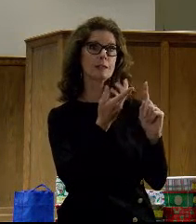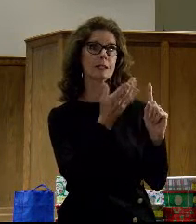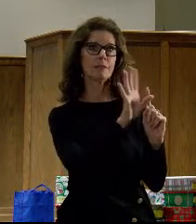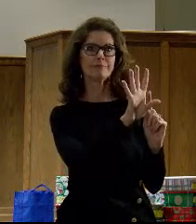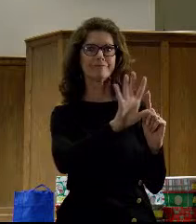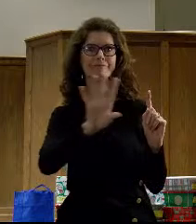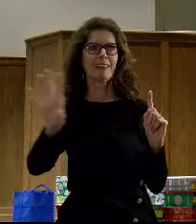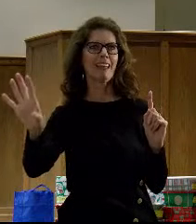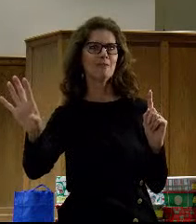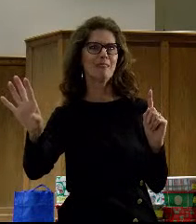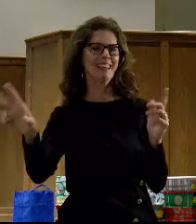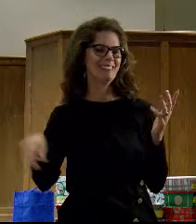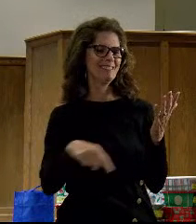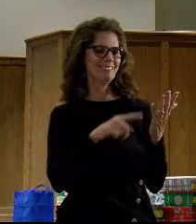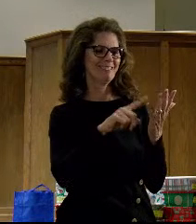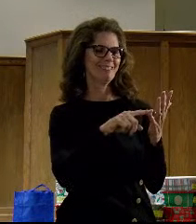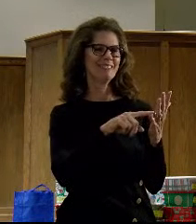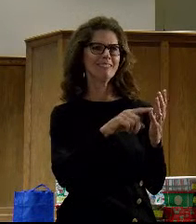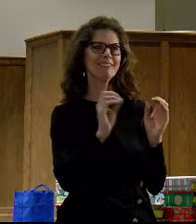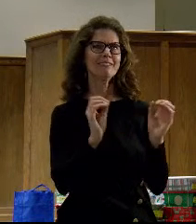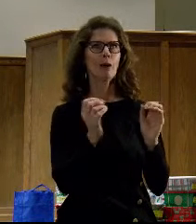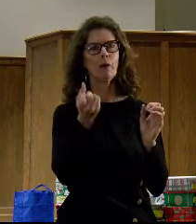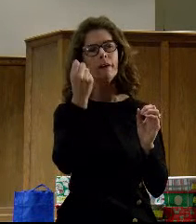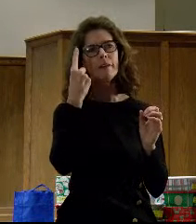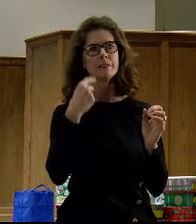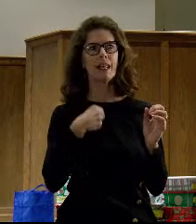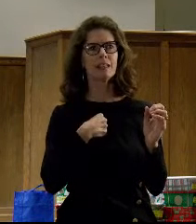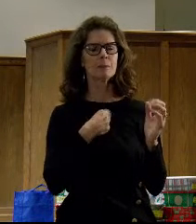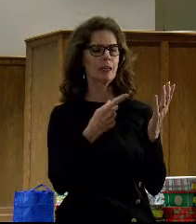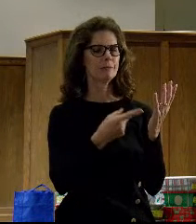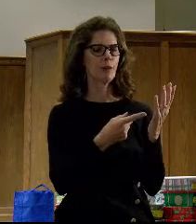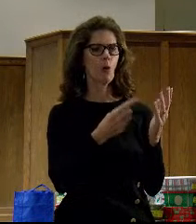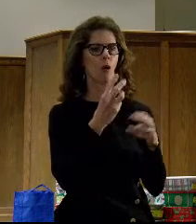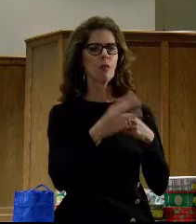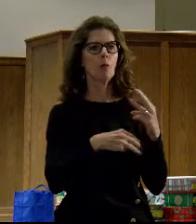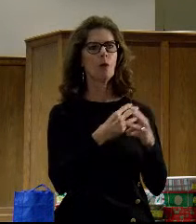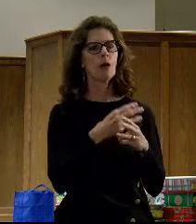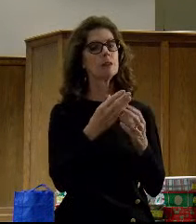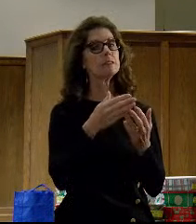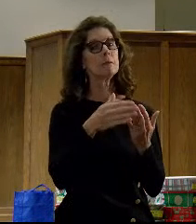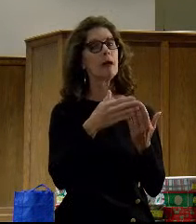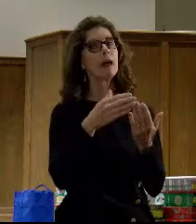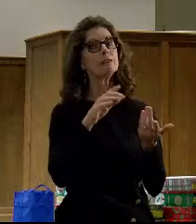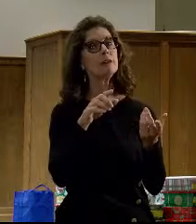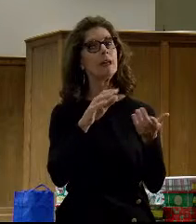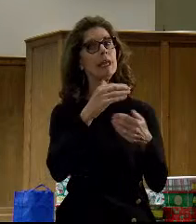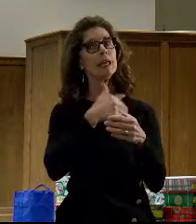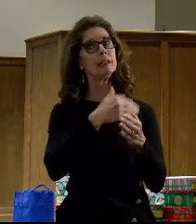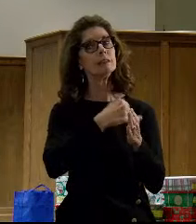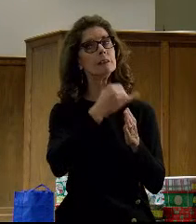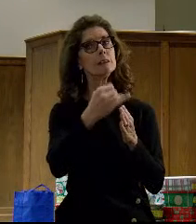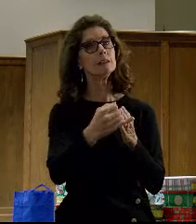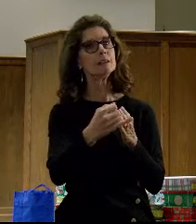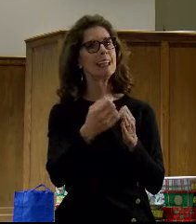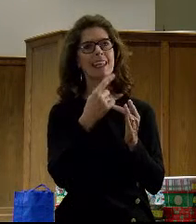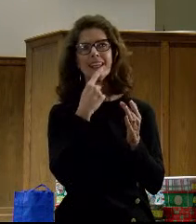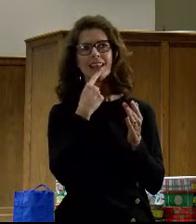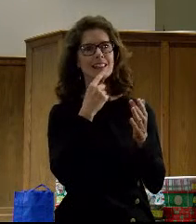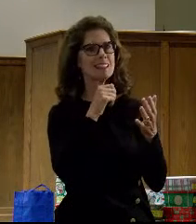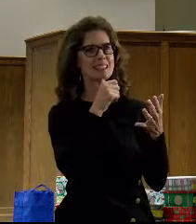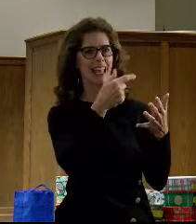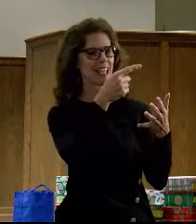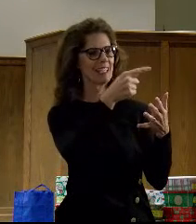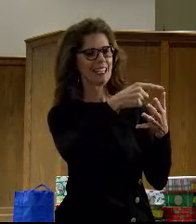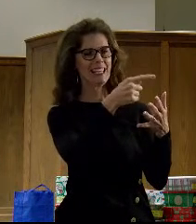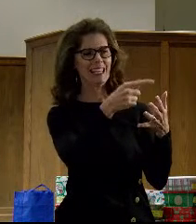story: nobody understands me, or this story: the world is coming to an end. He doesn't tell any of those stories. On the cross, here's the